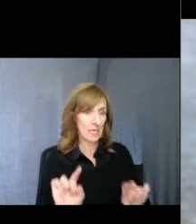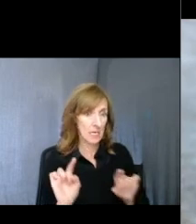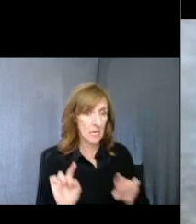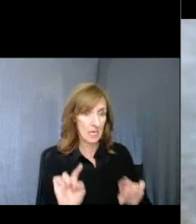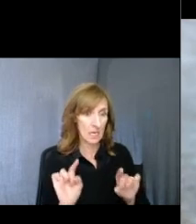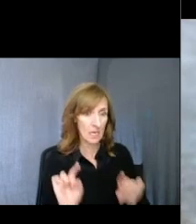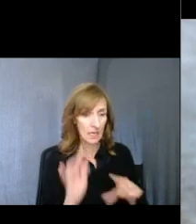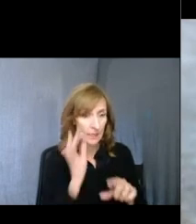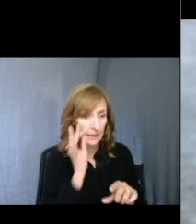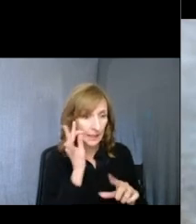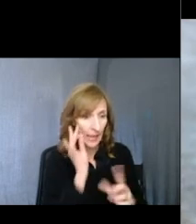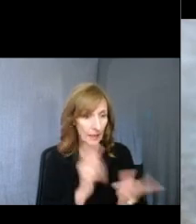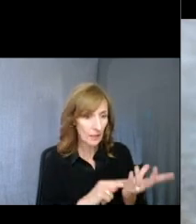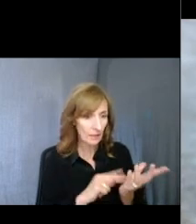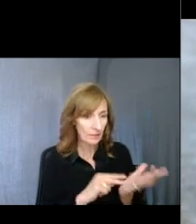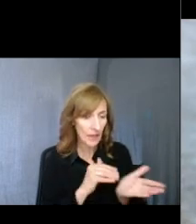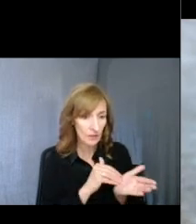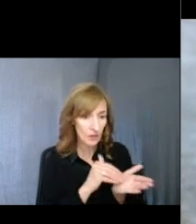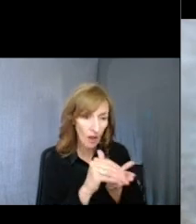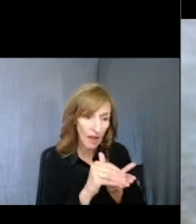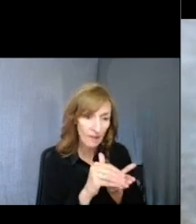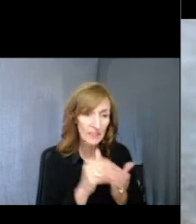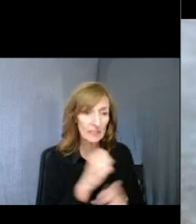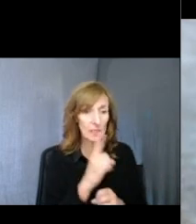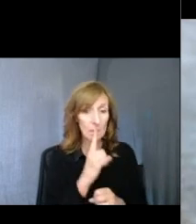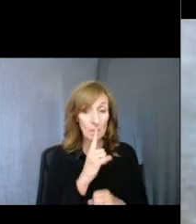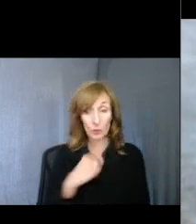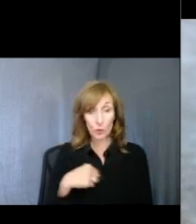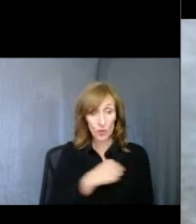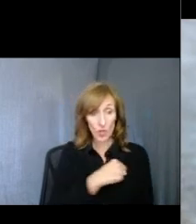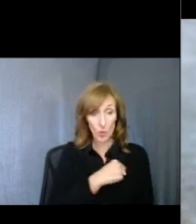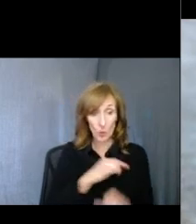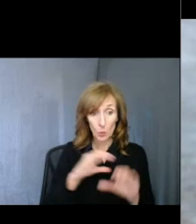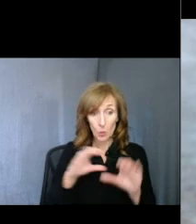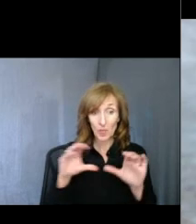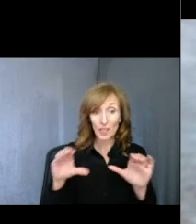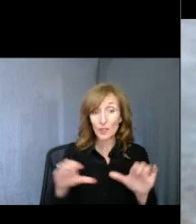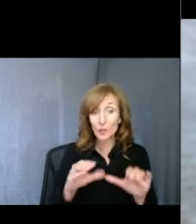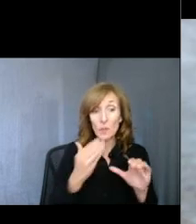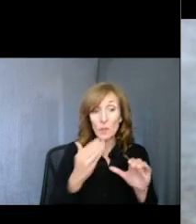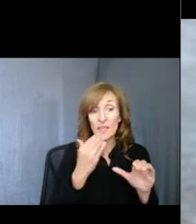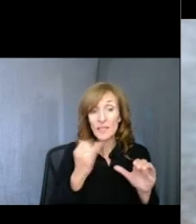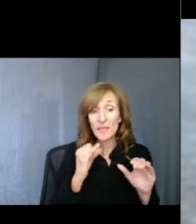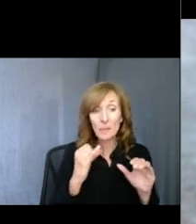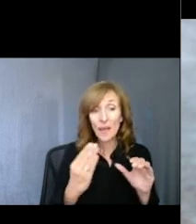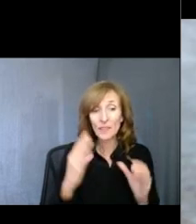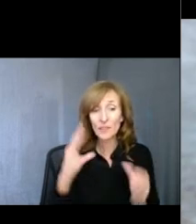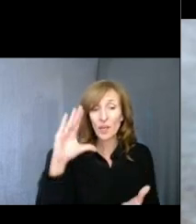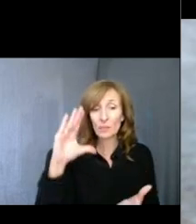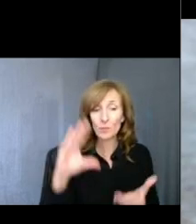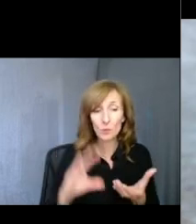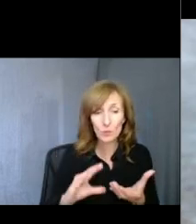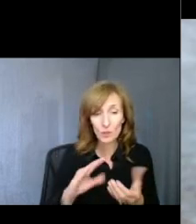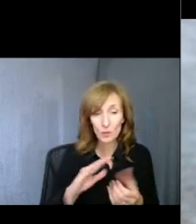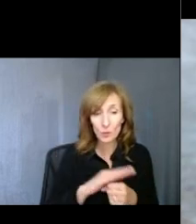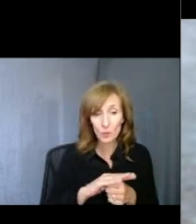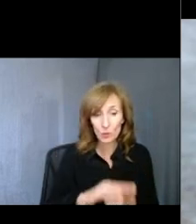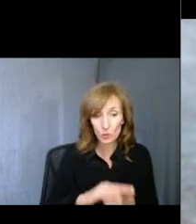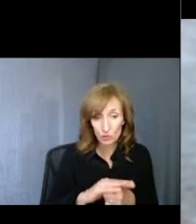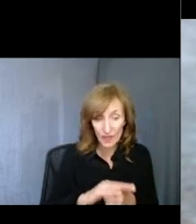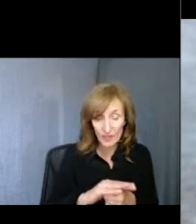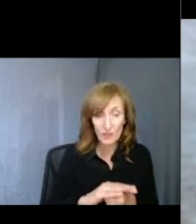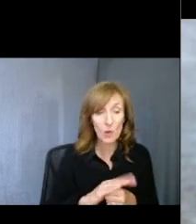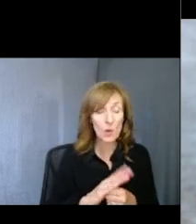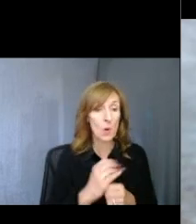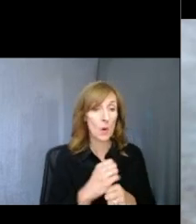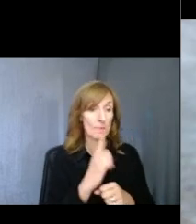and drawing the labs for monitoring, or making sure that we see them frequently enough that we catch any